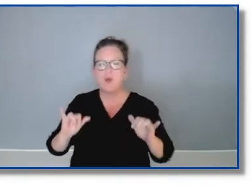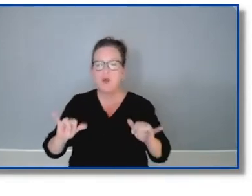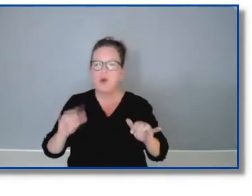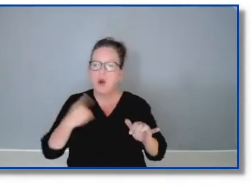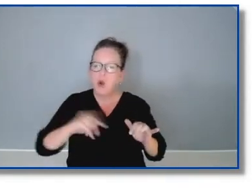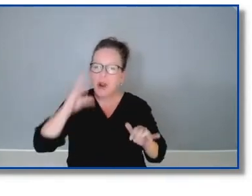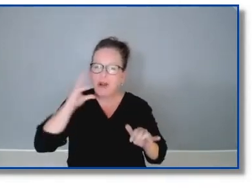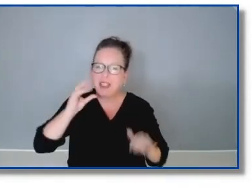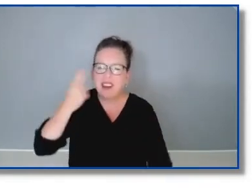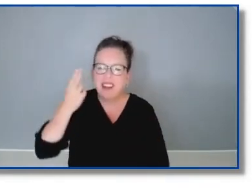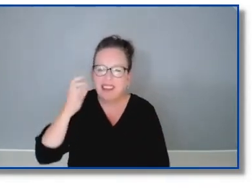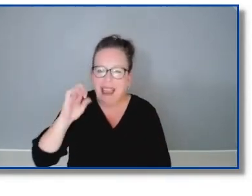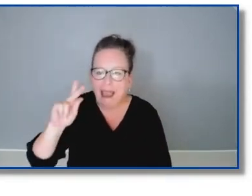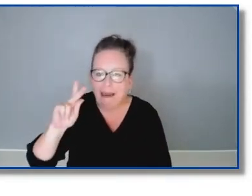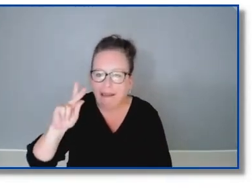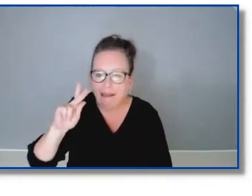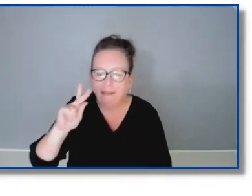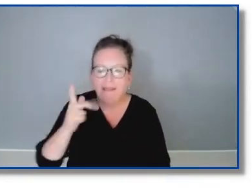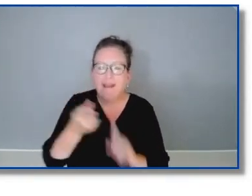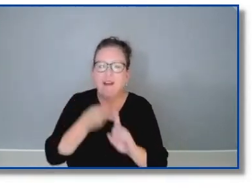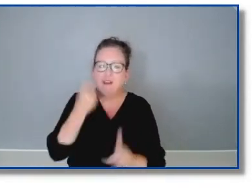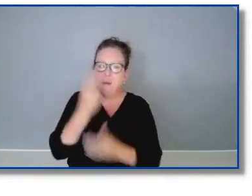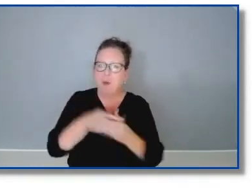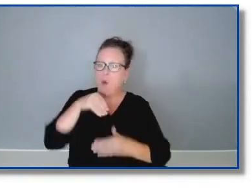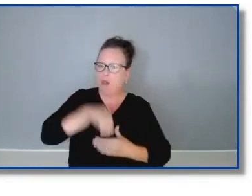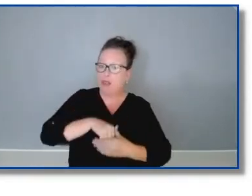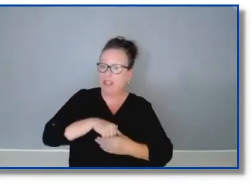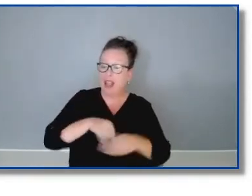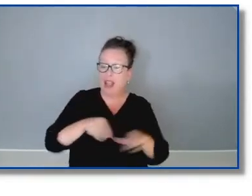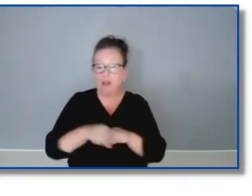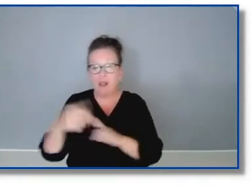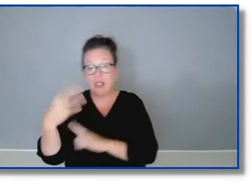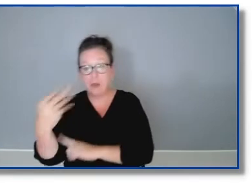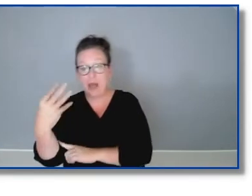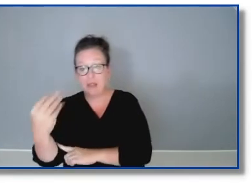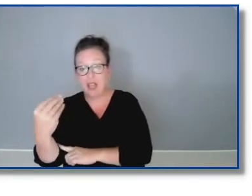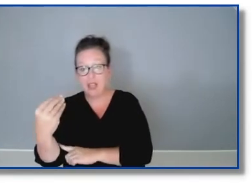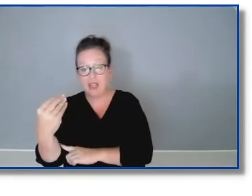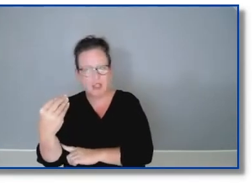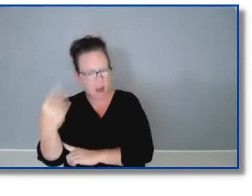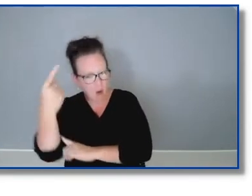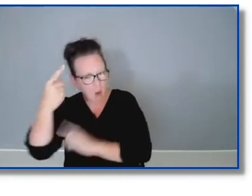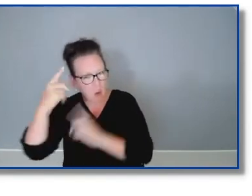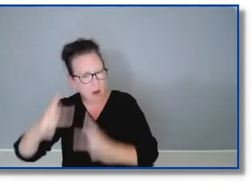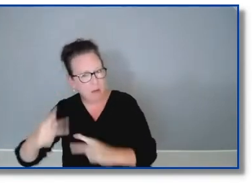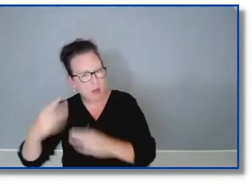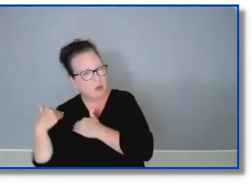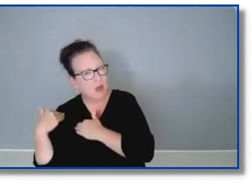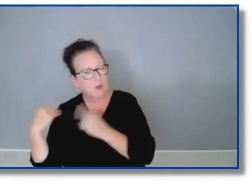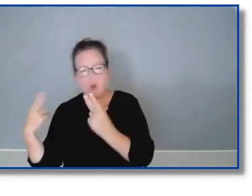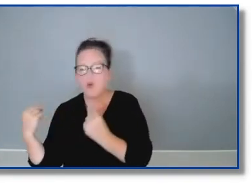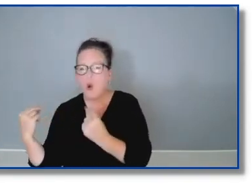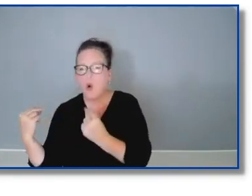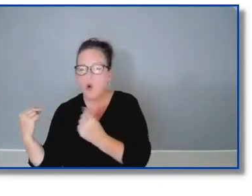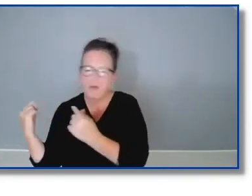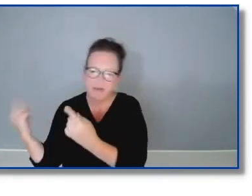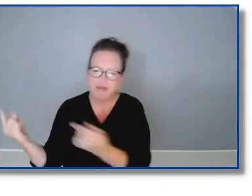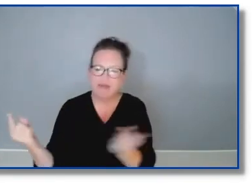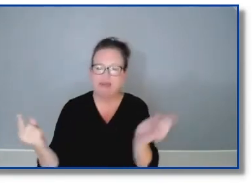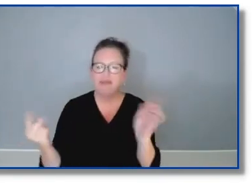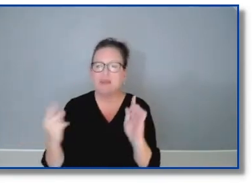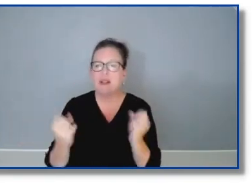that actually what is a human, it's not an individual, it's a polyphony of agencies. And so that's why this